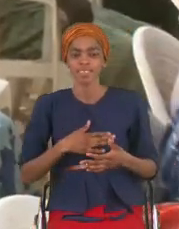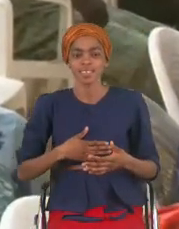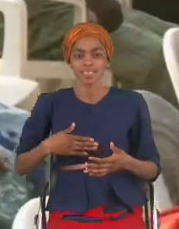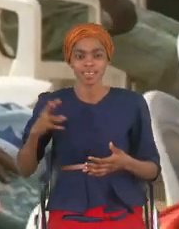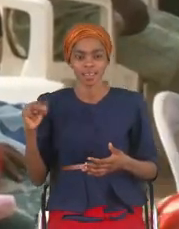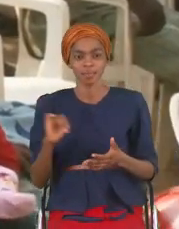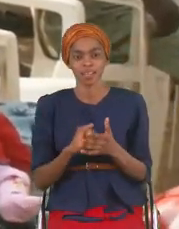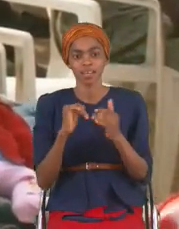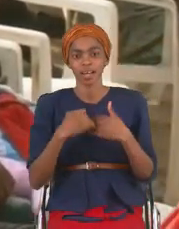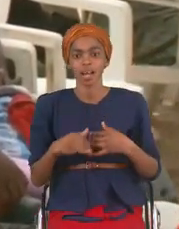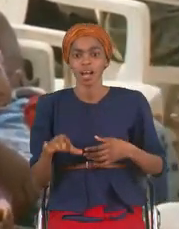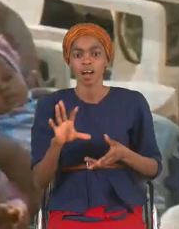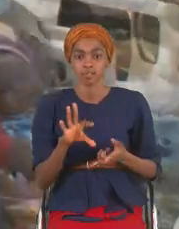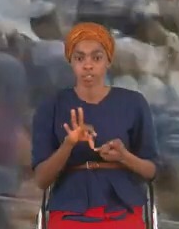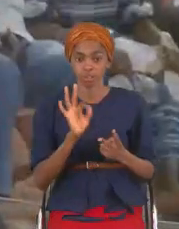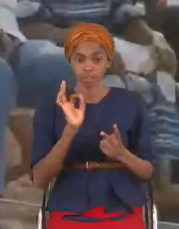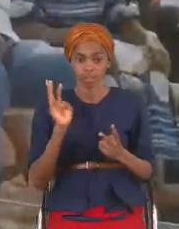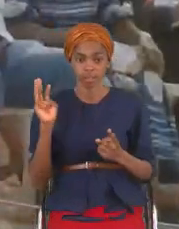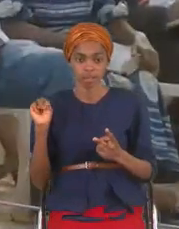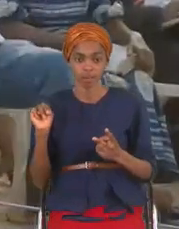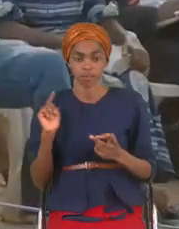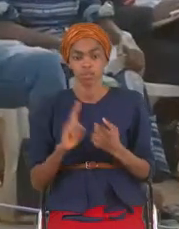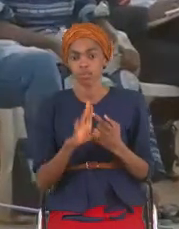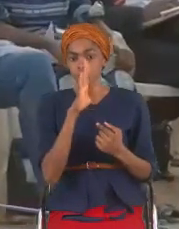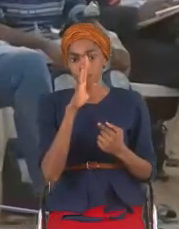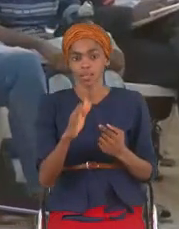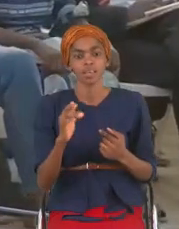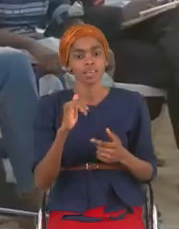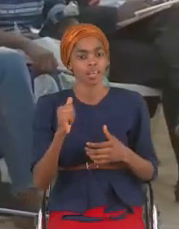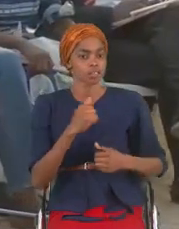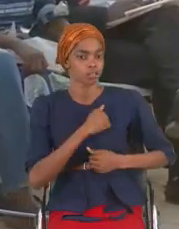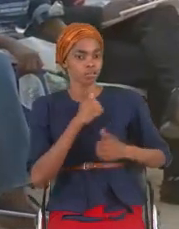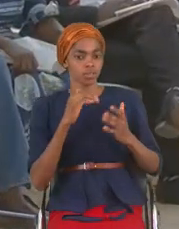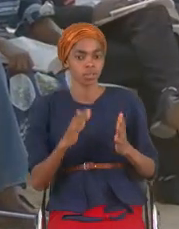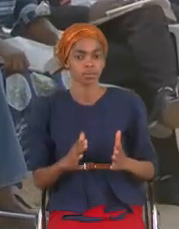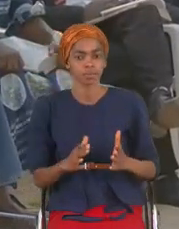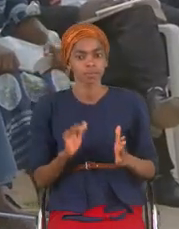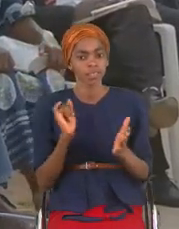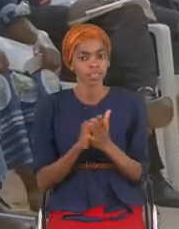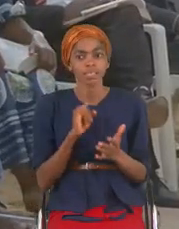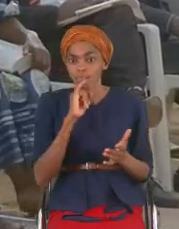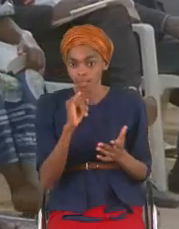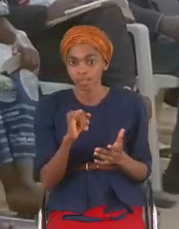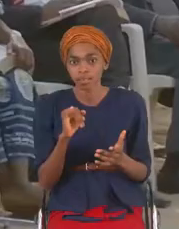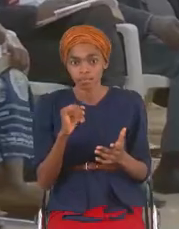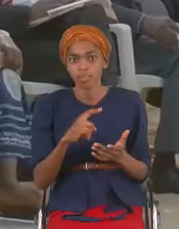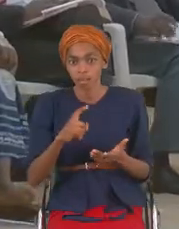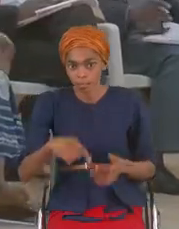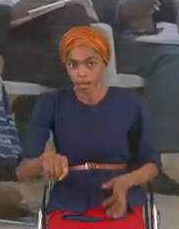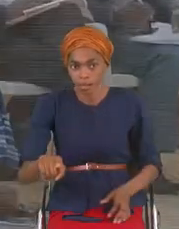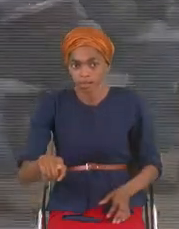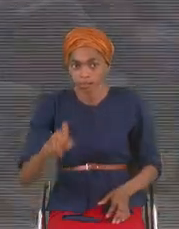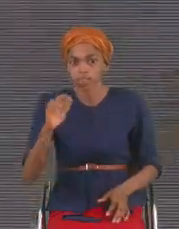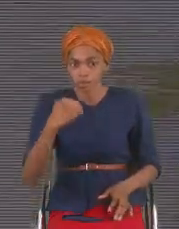that has chosen him to be a soldier. That is the mark you